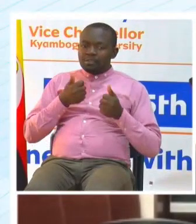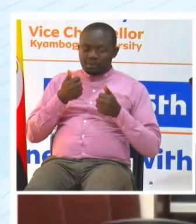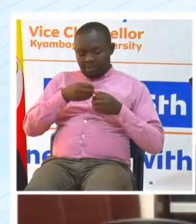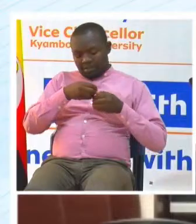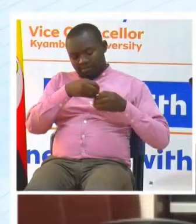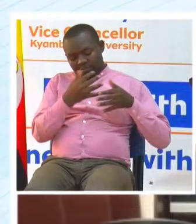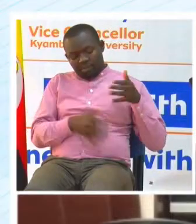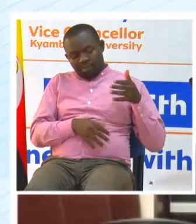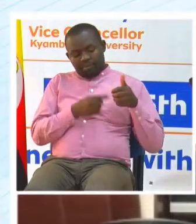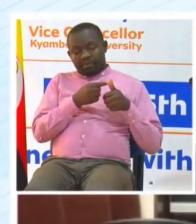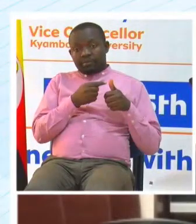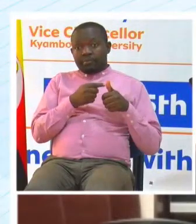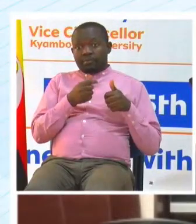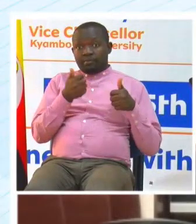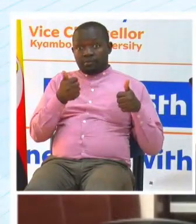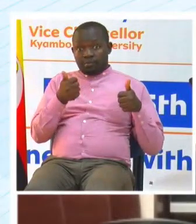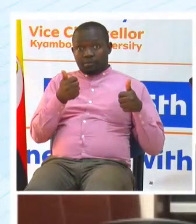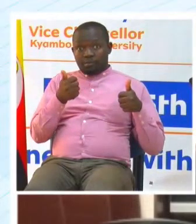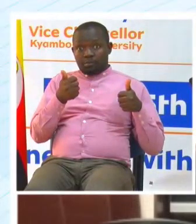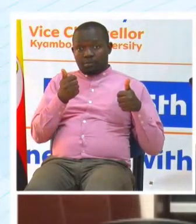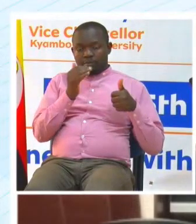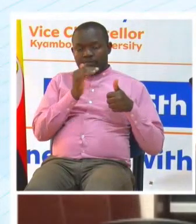need good grades.